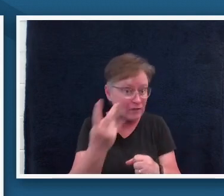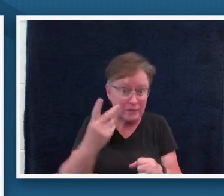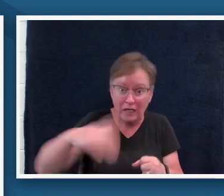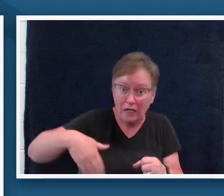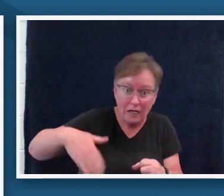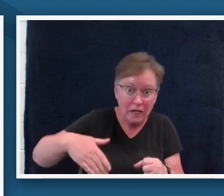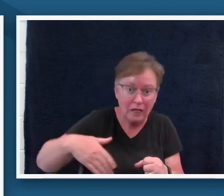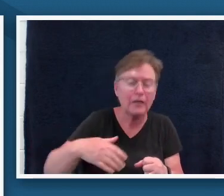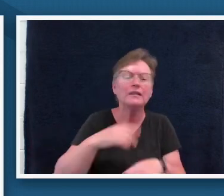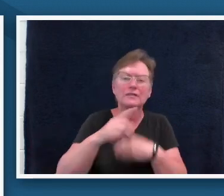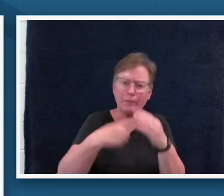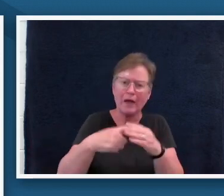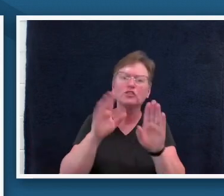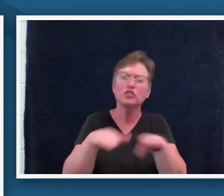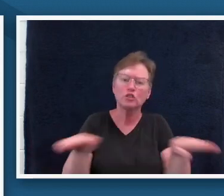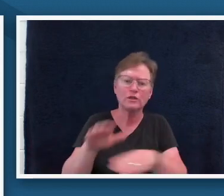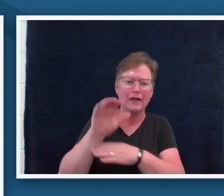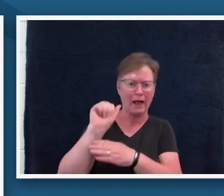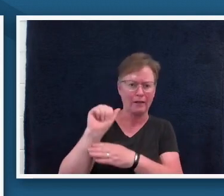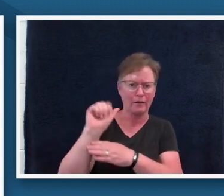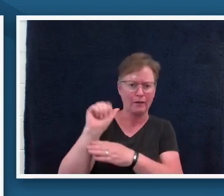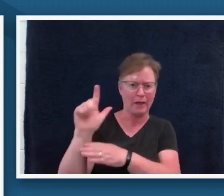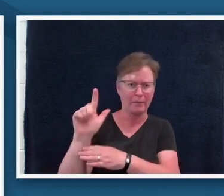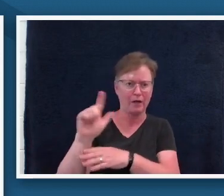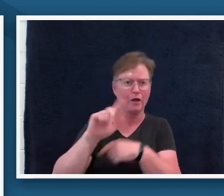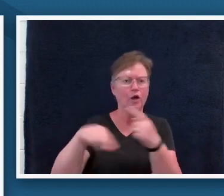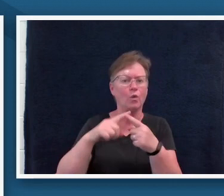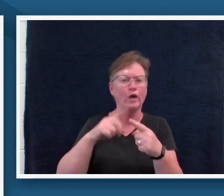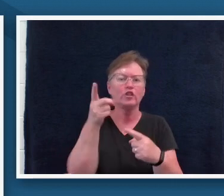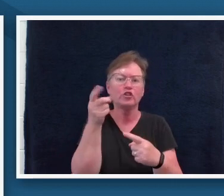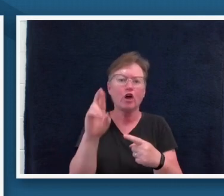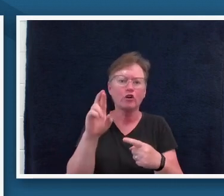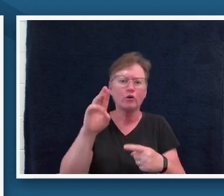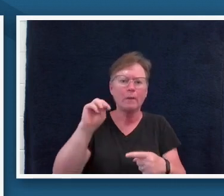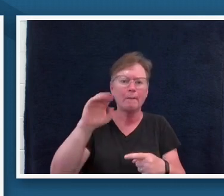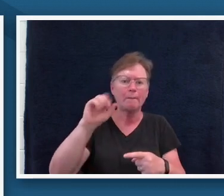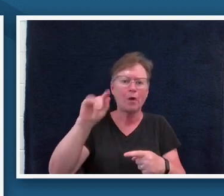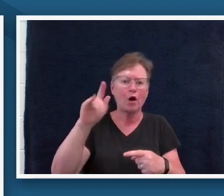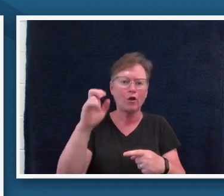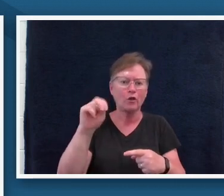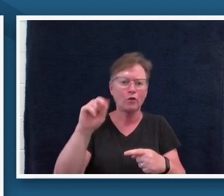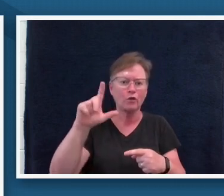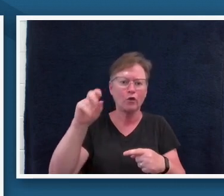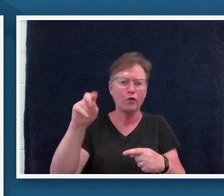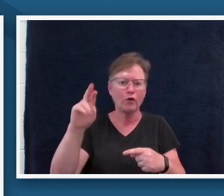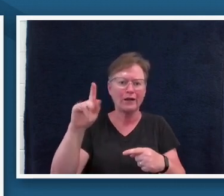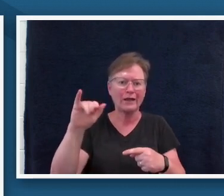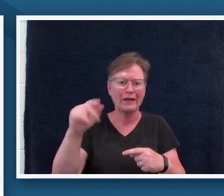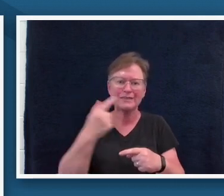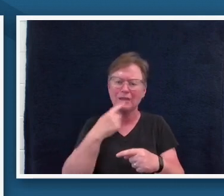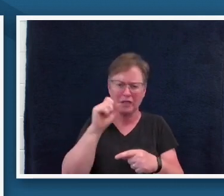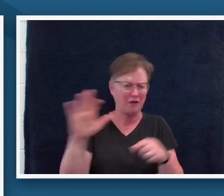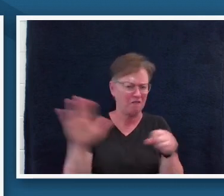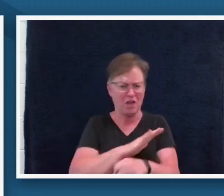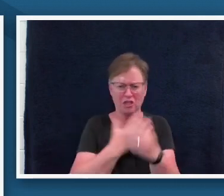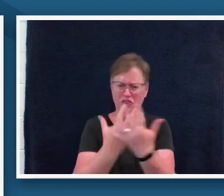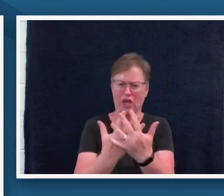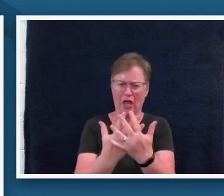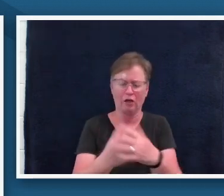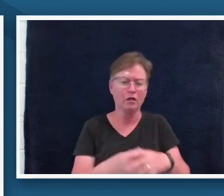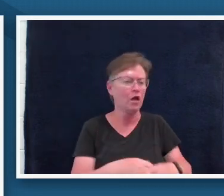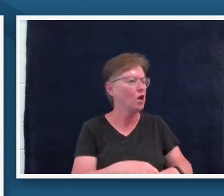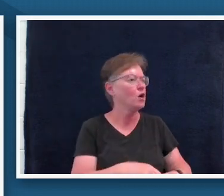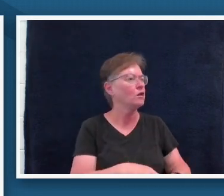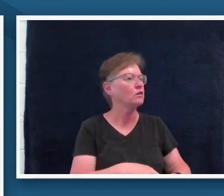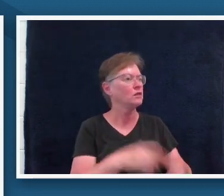in Alabama when Dr. Martin Luther King Jr. went down there and said, we need to fill up these jails. The adults said no, and the children said, we'll do it.